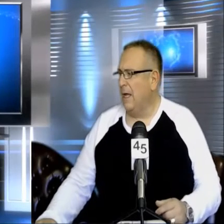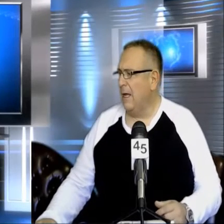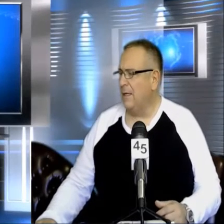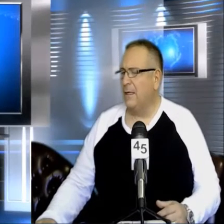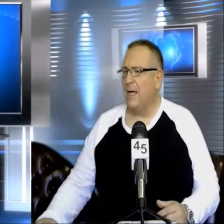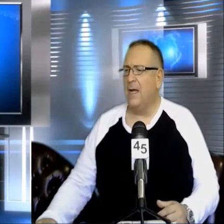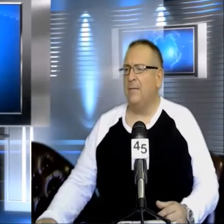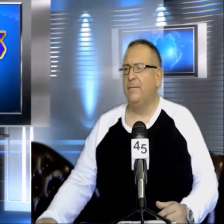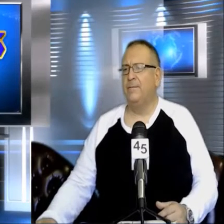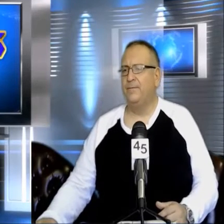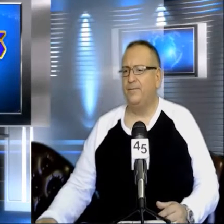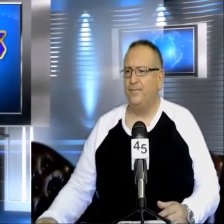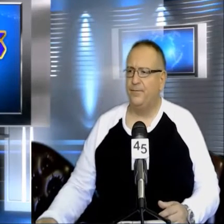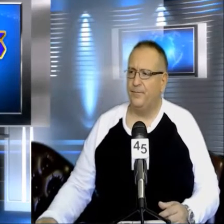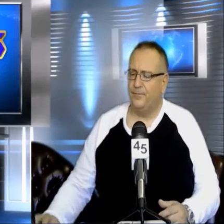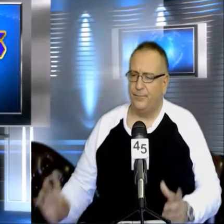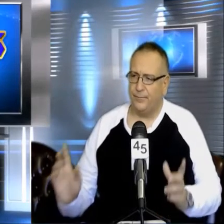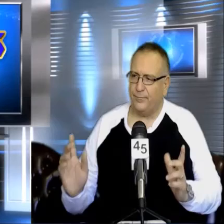that. And